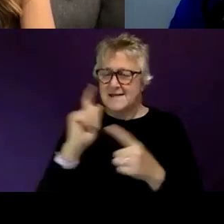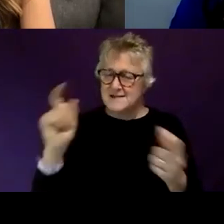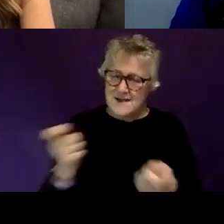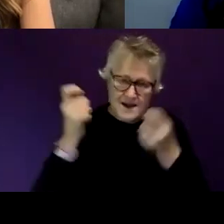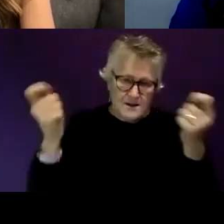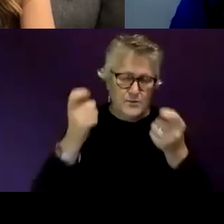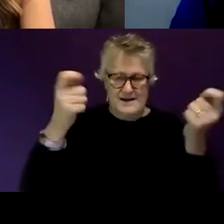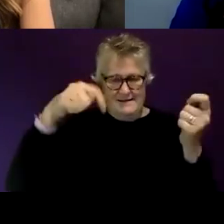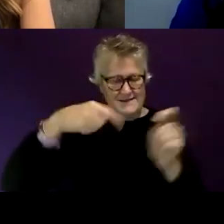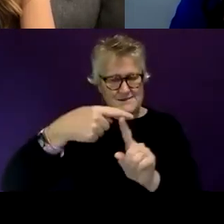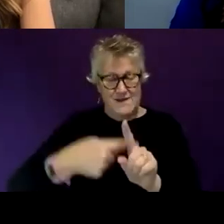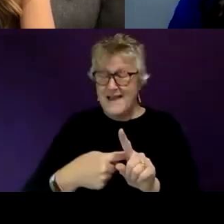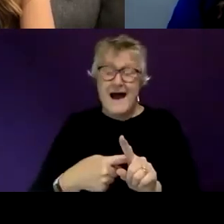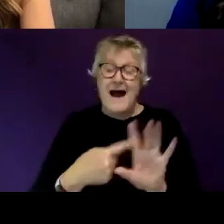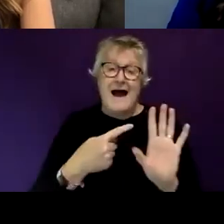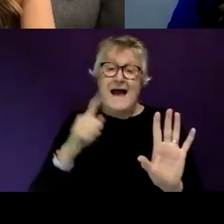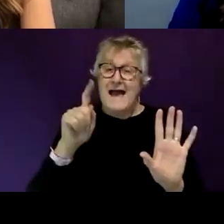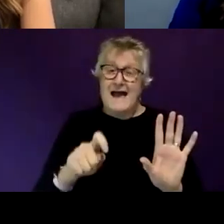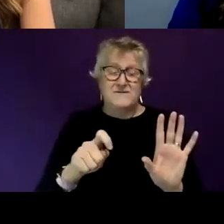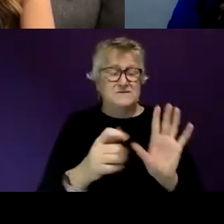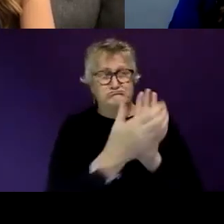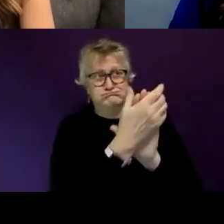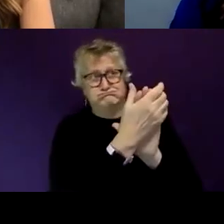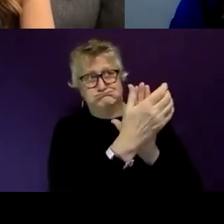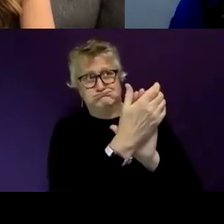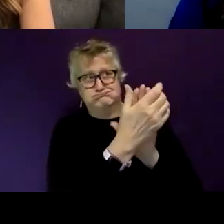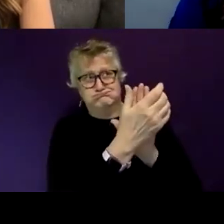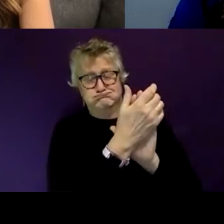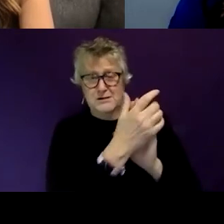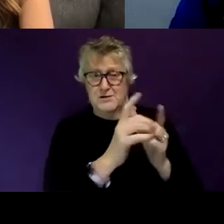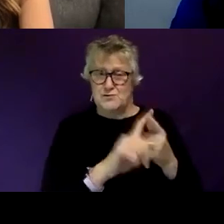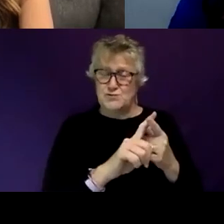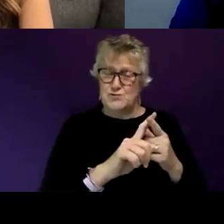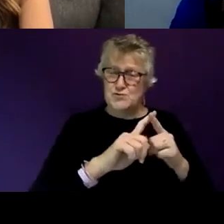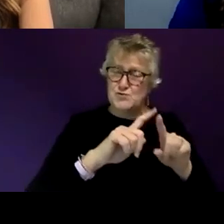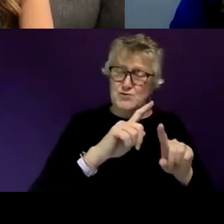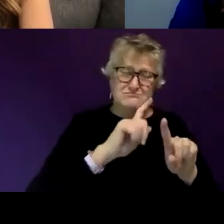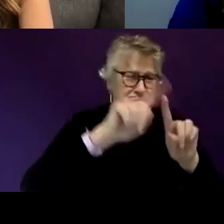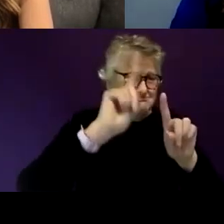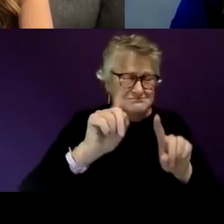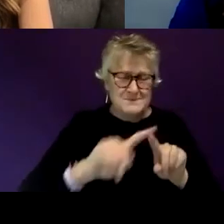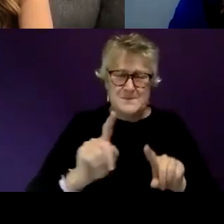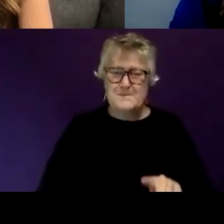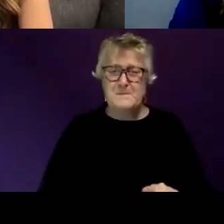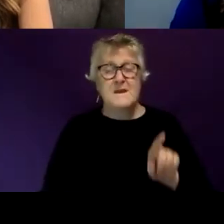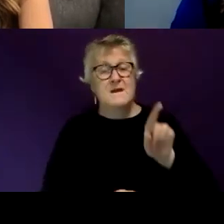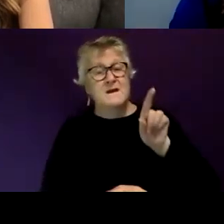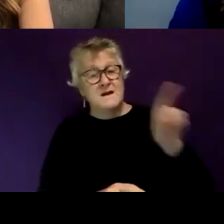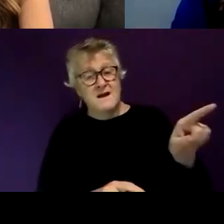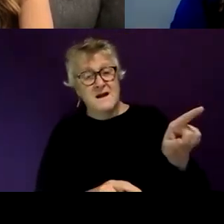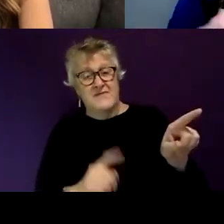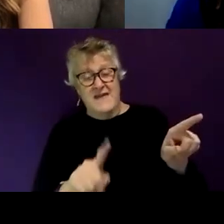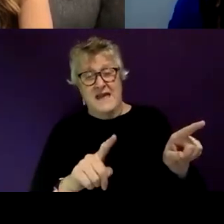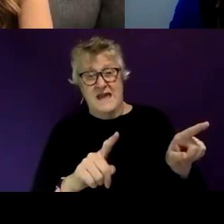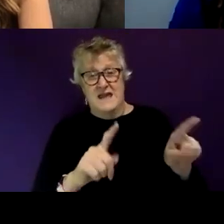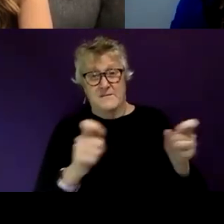Filipino-American National Historical Society, which I'm a proud member of, who actually commemorated in 2009 this month and